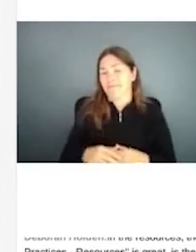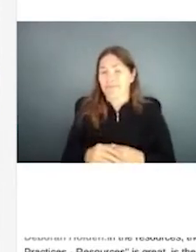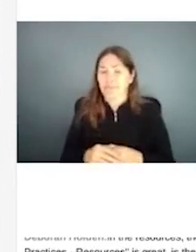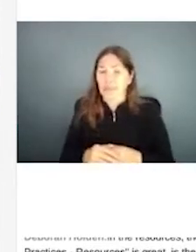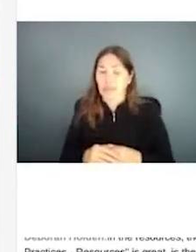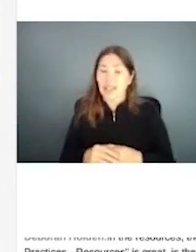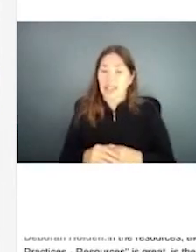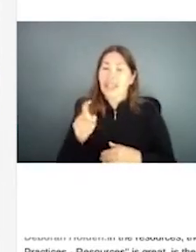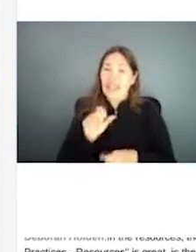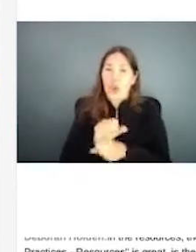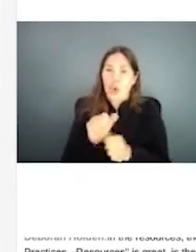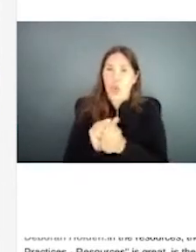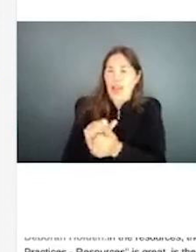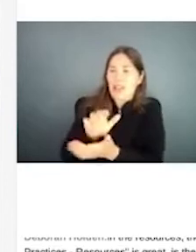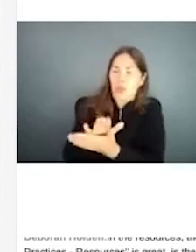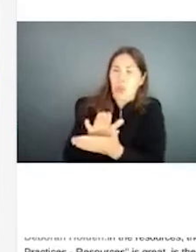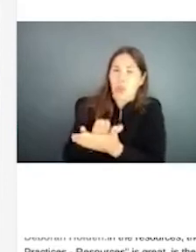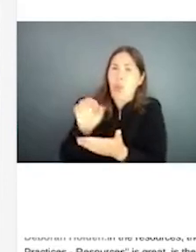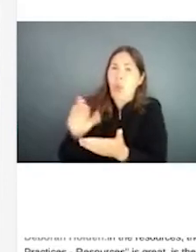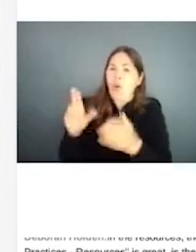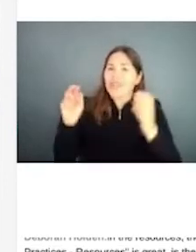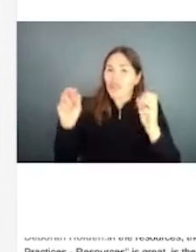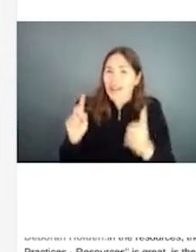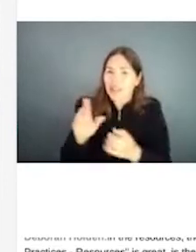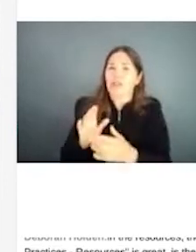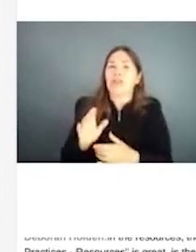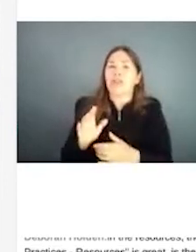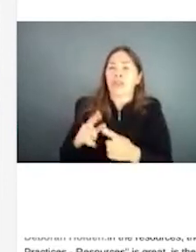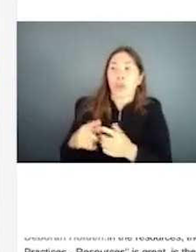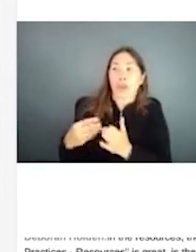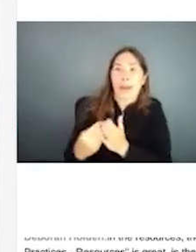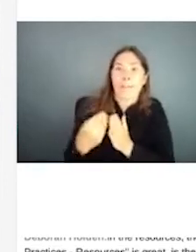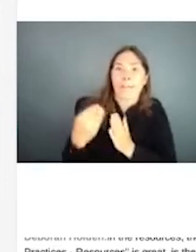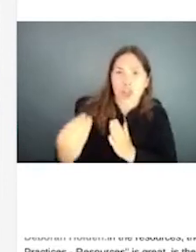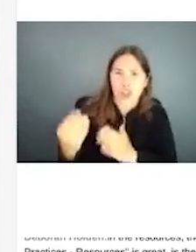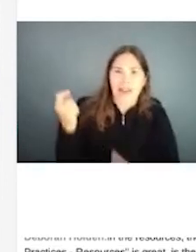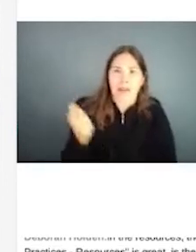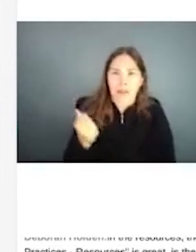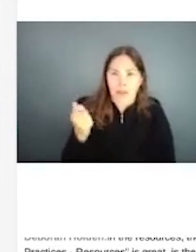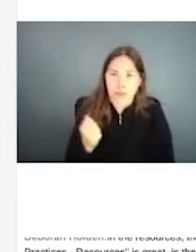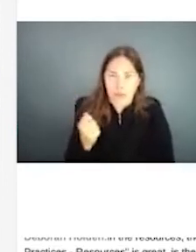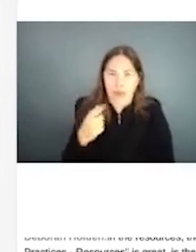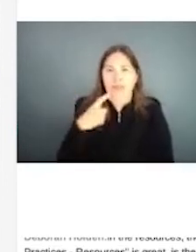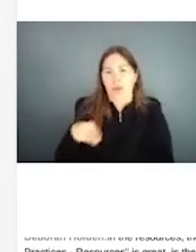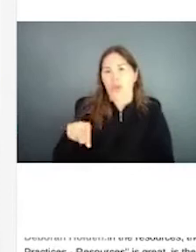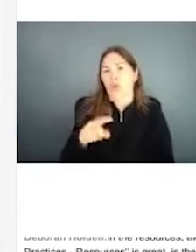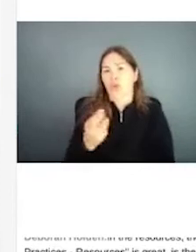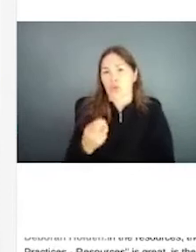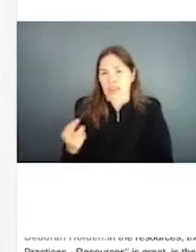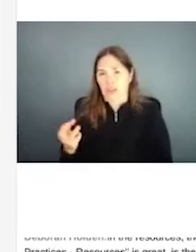you need to work with your school or director in order to purchase a subscription for these